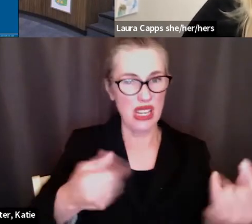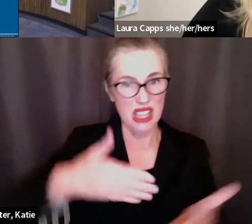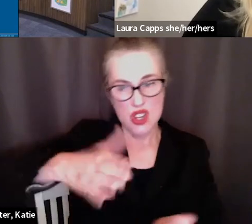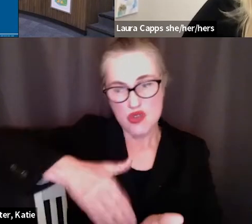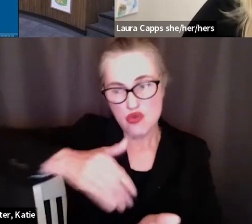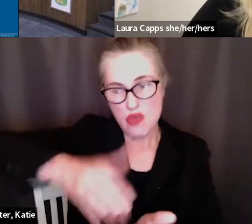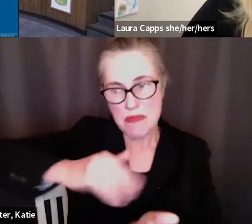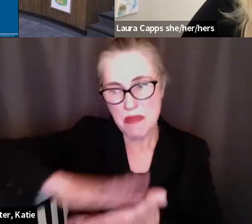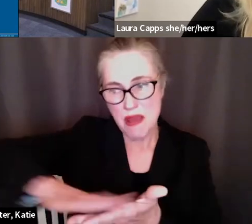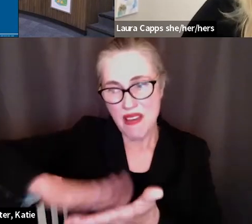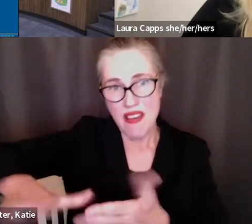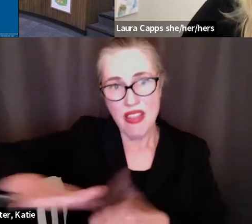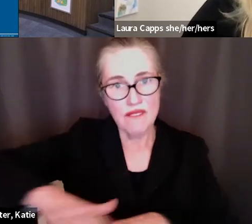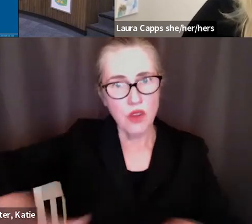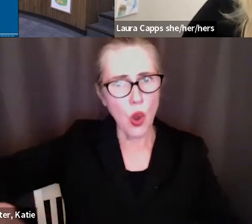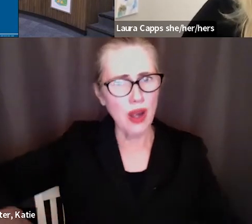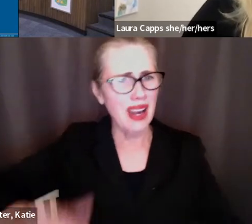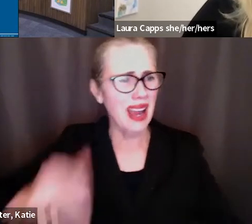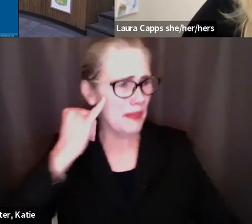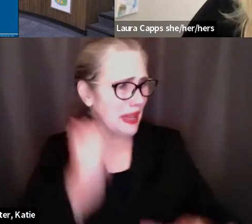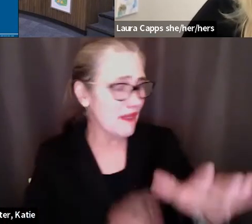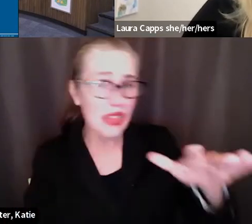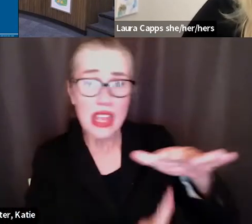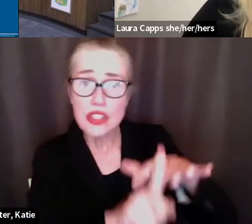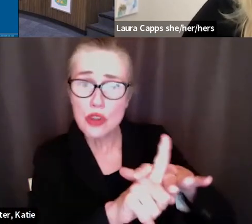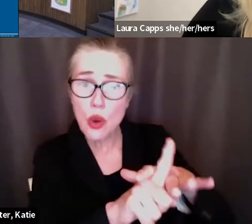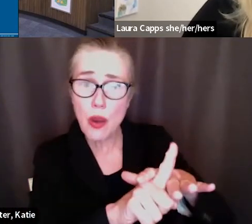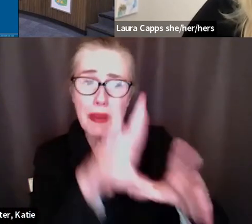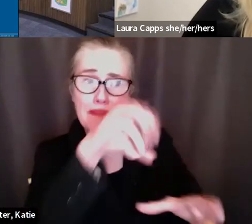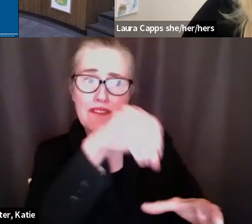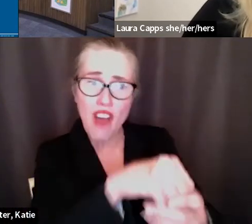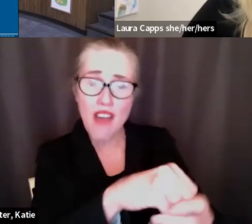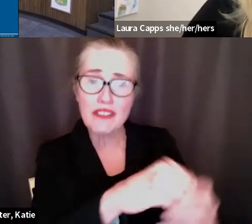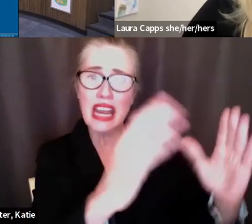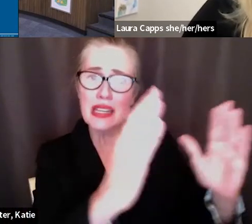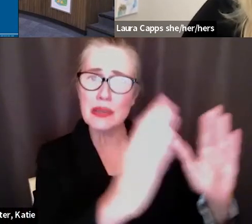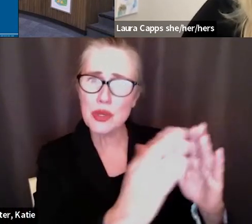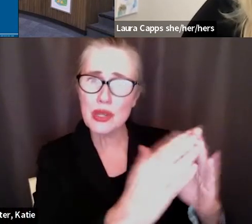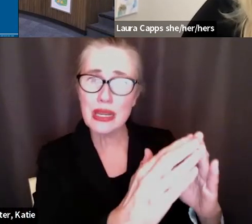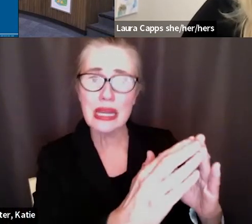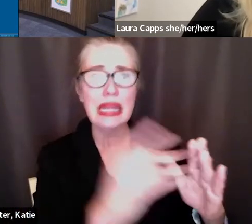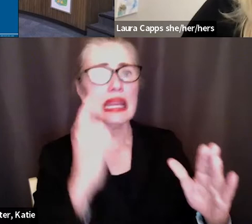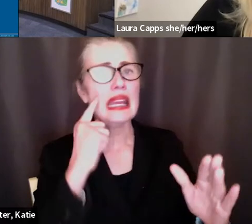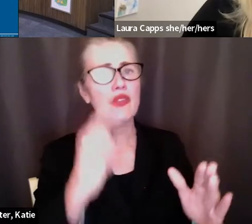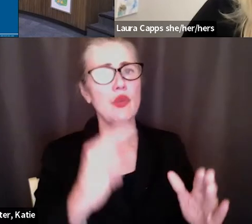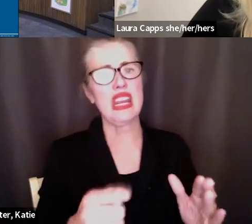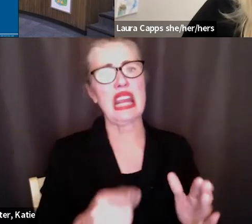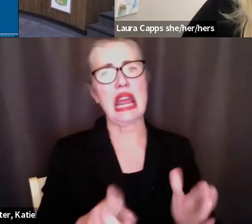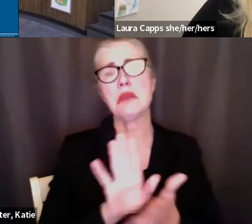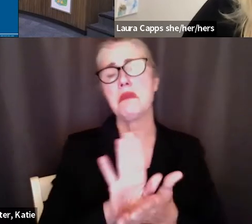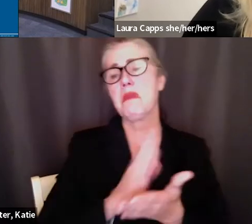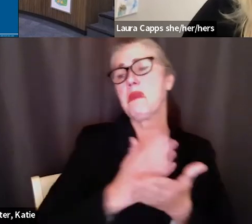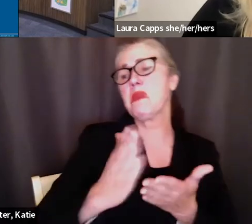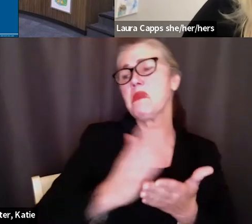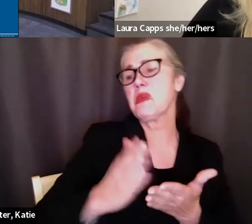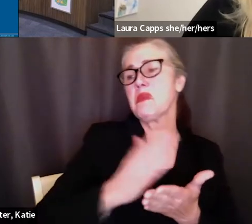part of the community but if we can narrow that and keep them from learning how to have a voice then that's okay so